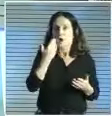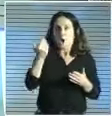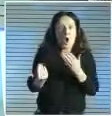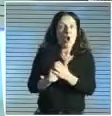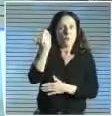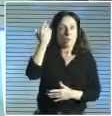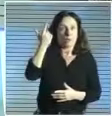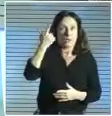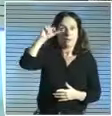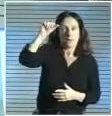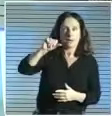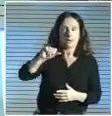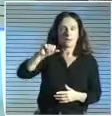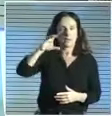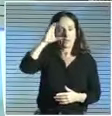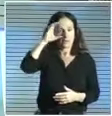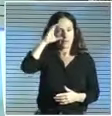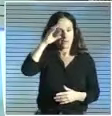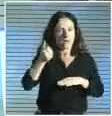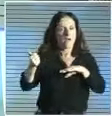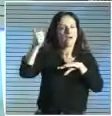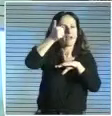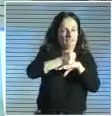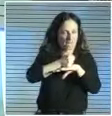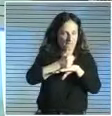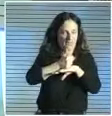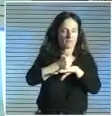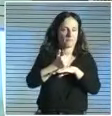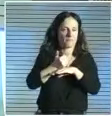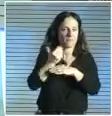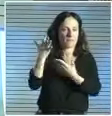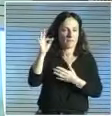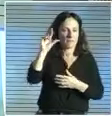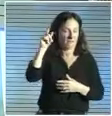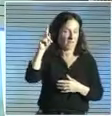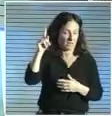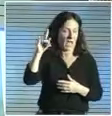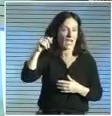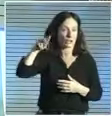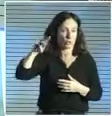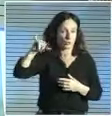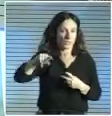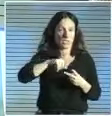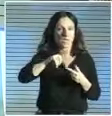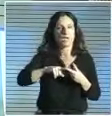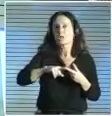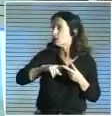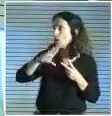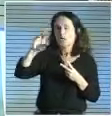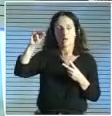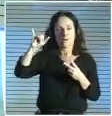Frank Antoine and then just recently hear Ellen Walker Matthews, and I see Mike Oberend here as